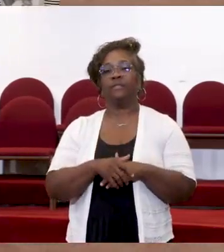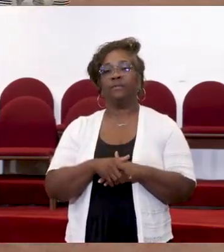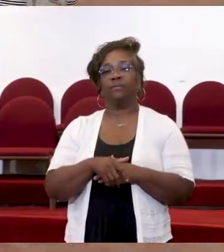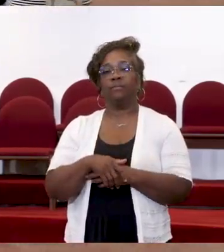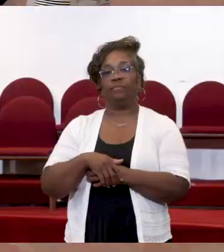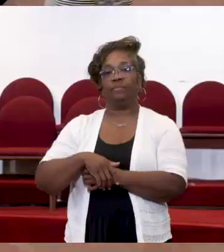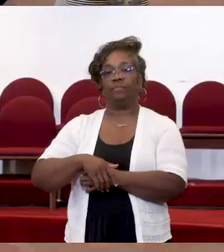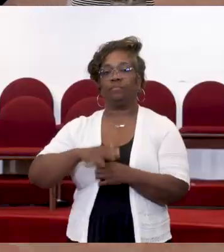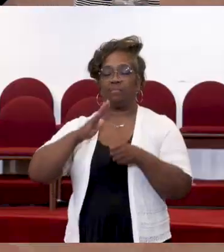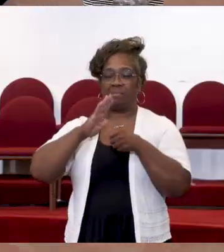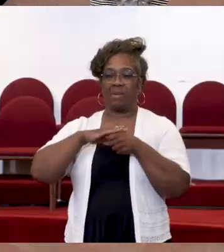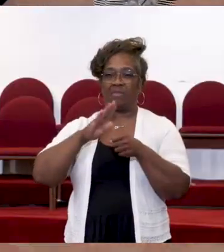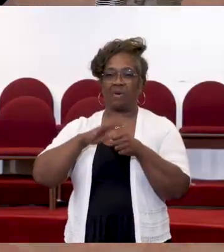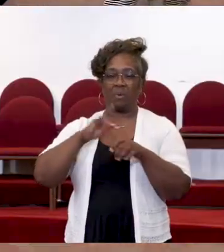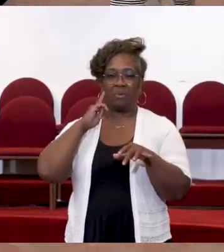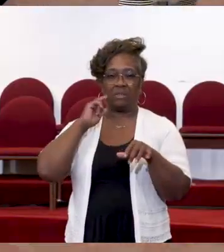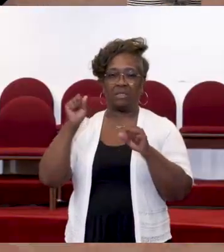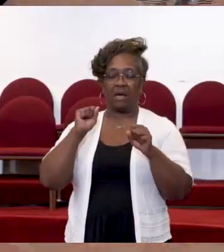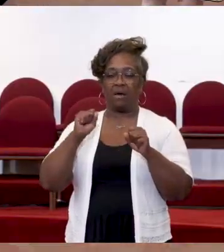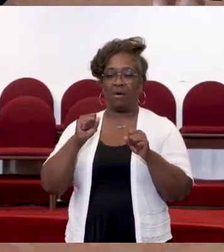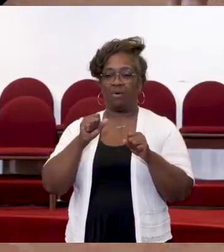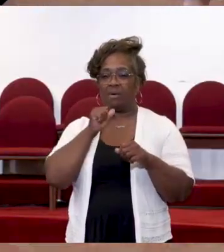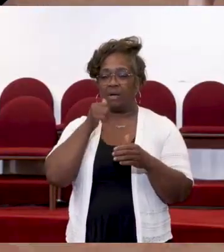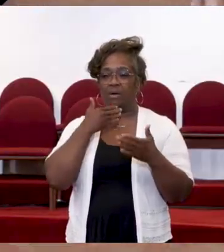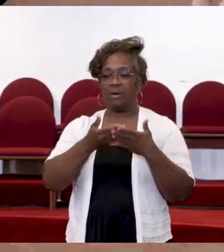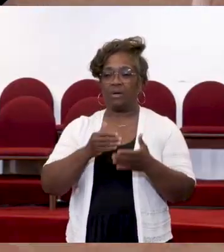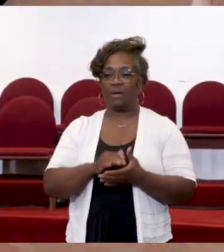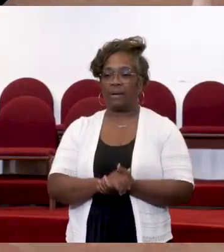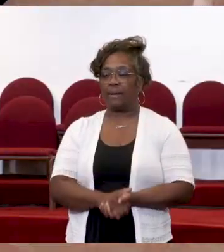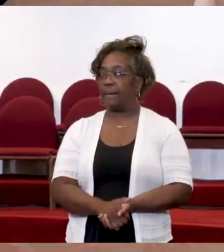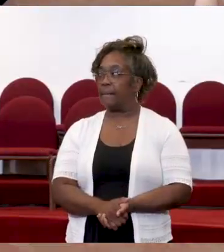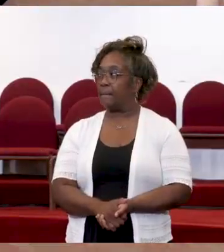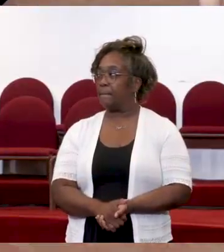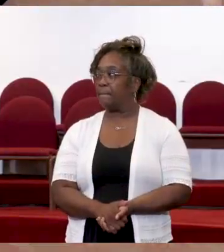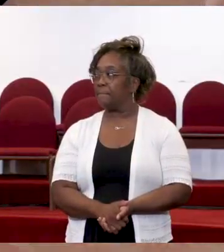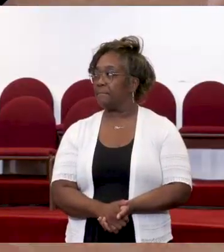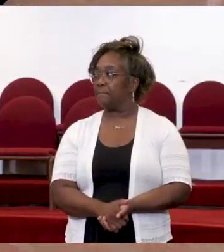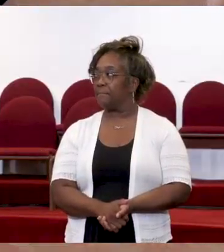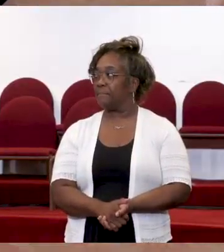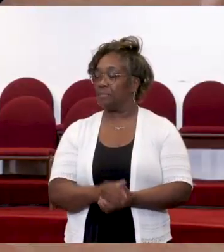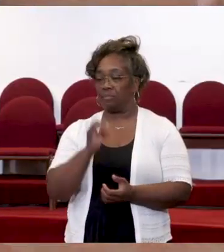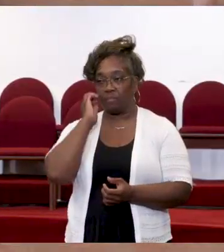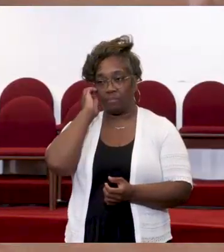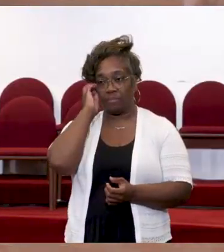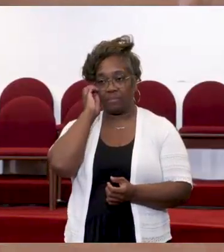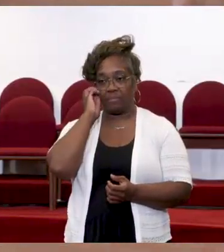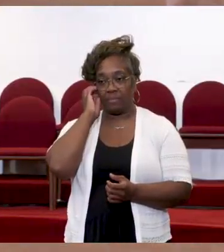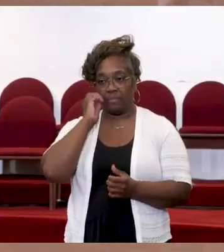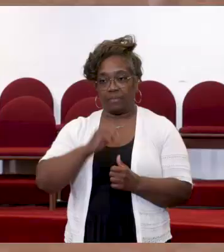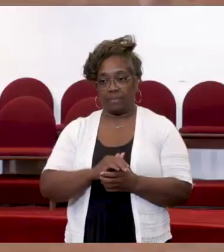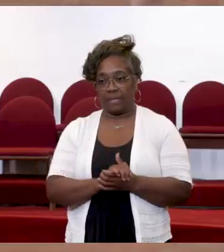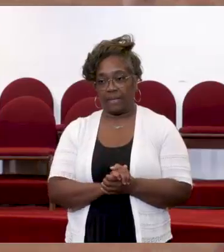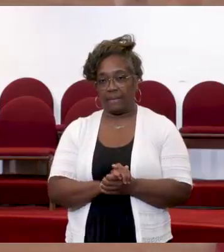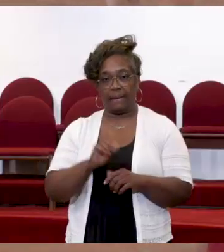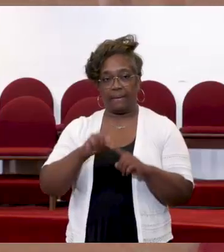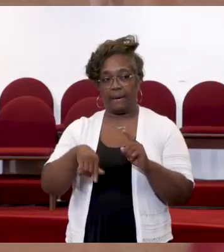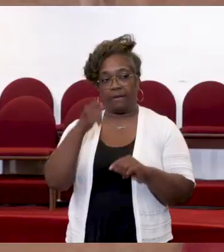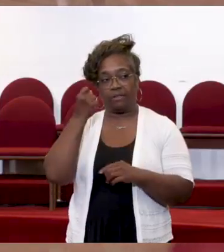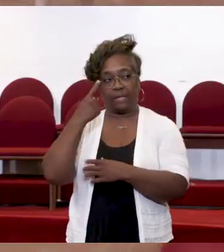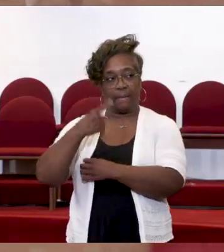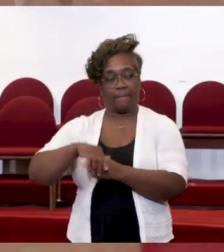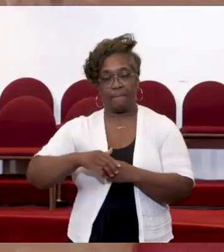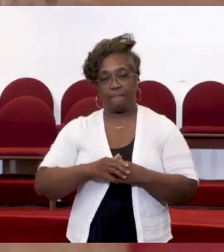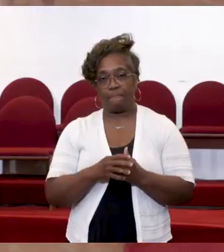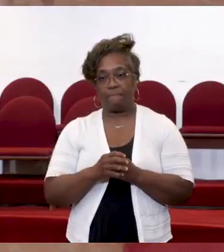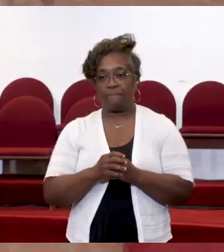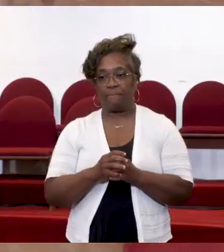I know you guys are all dying to hear about the solar update, but first, Pastor Van Adams, if you really could come up before me, I would appreciate